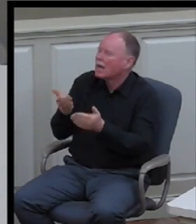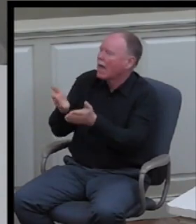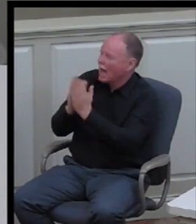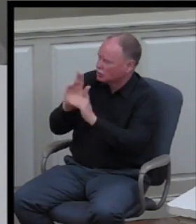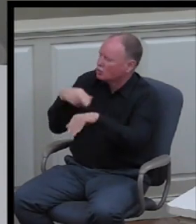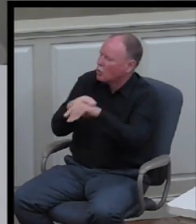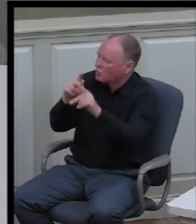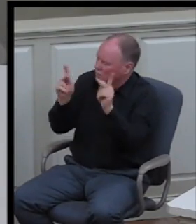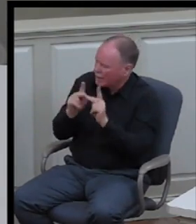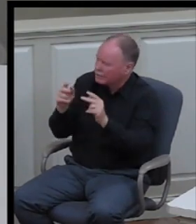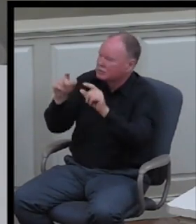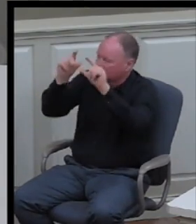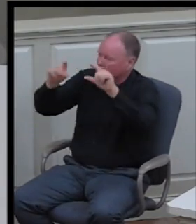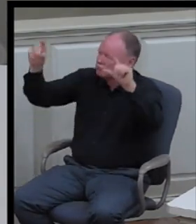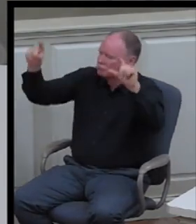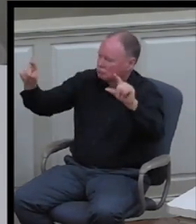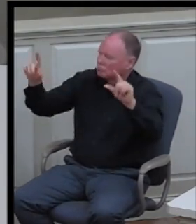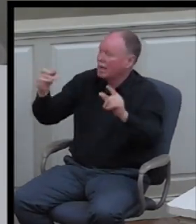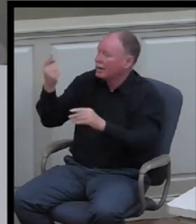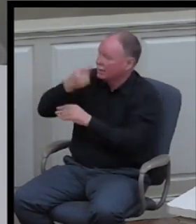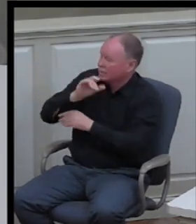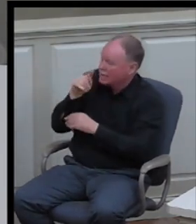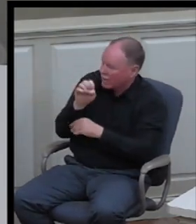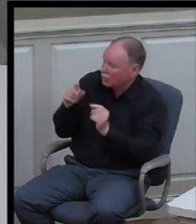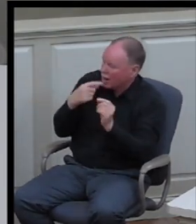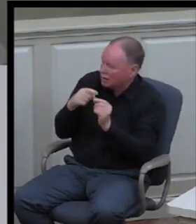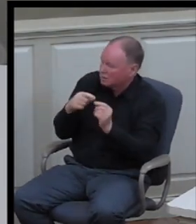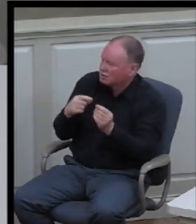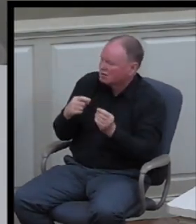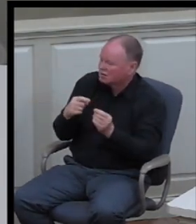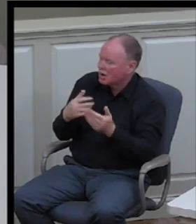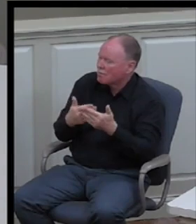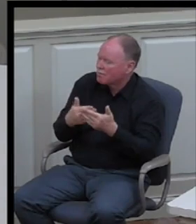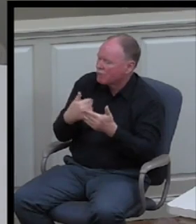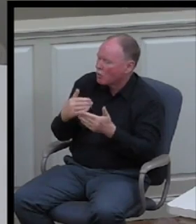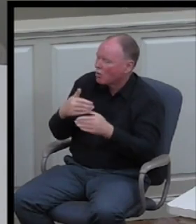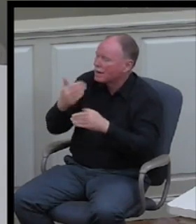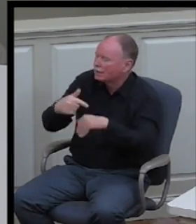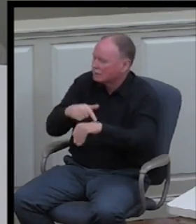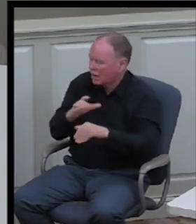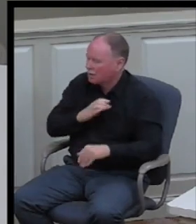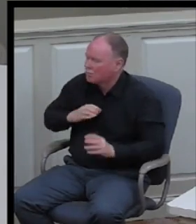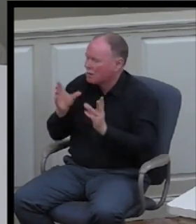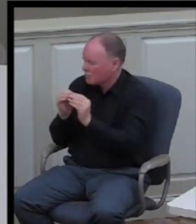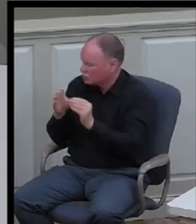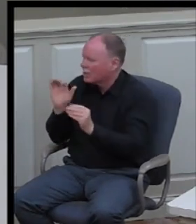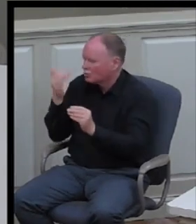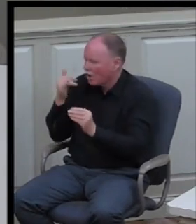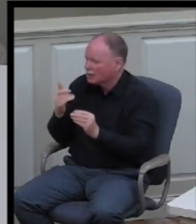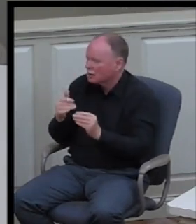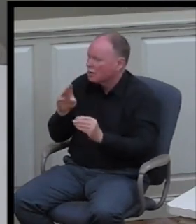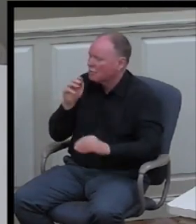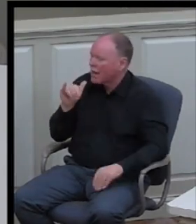usual location. And the dates to be hung would be before you meet again, which is why he's asking me to make that presentation, be hung on